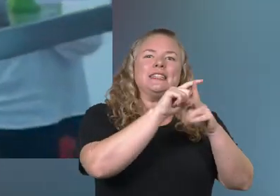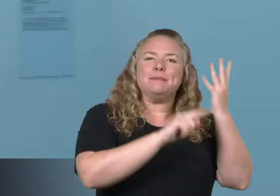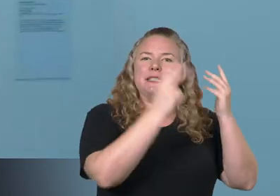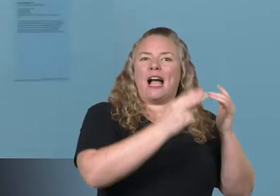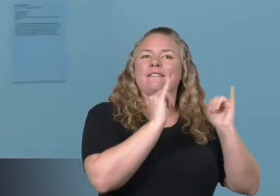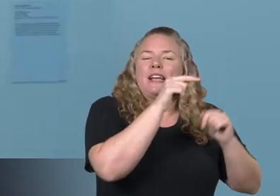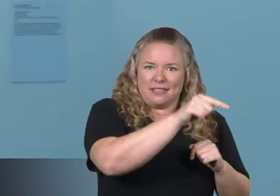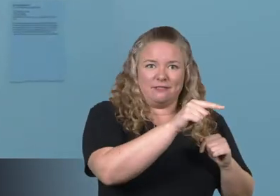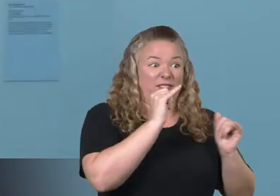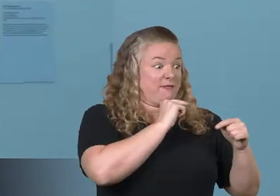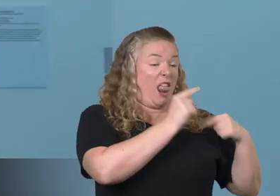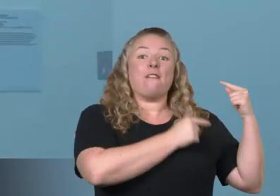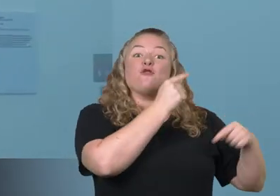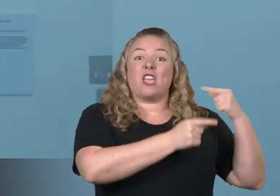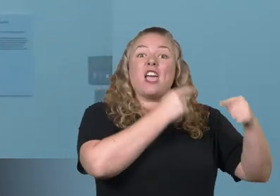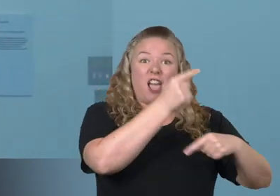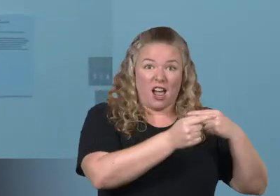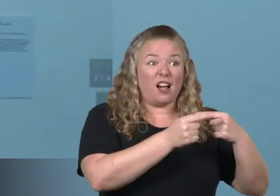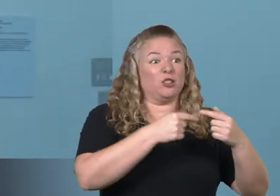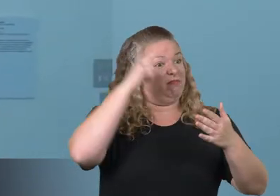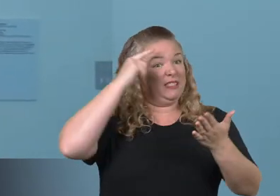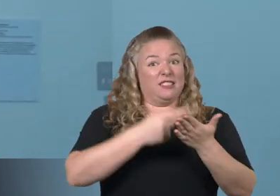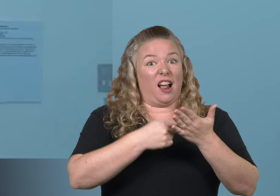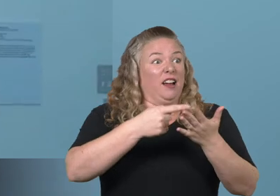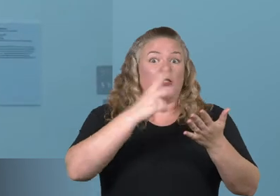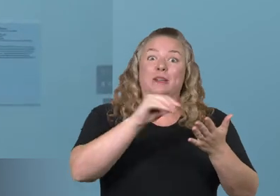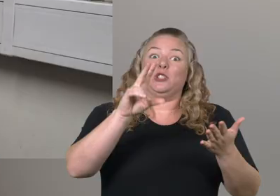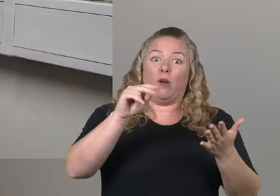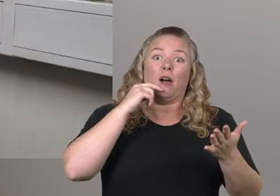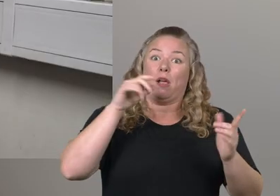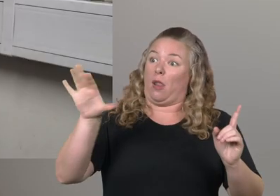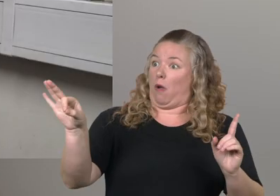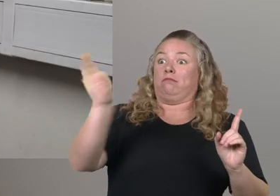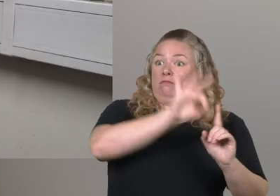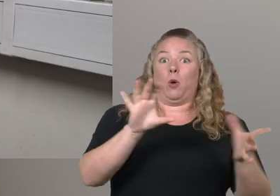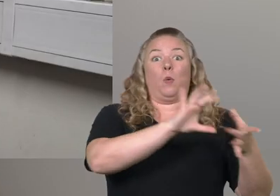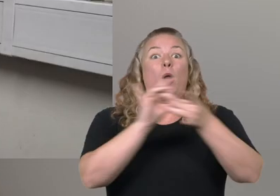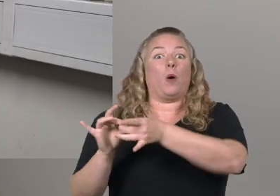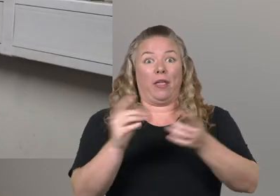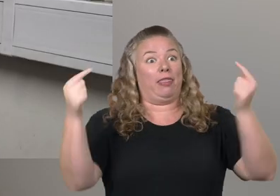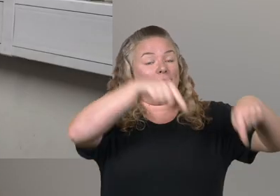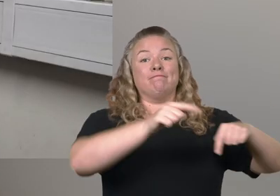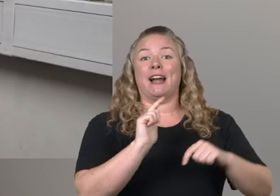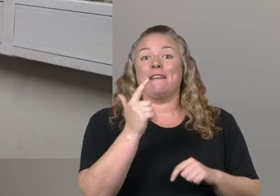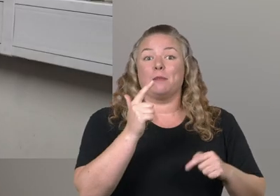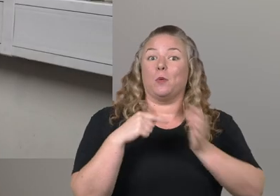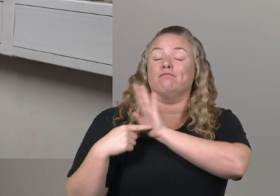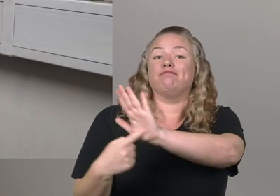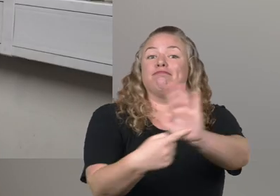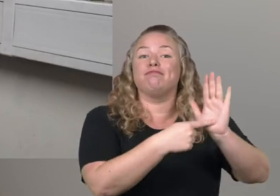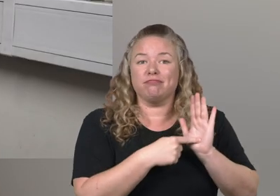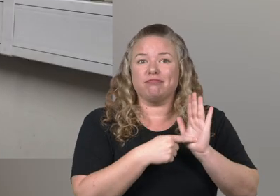Deaf and Disability Arts Festival. And they do a festival every year. And for this year, they worked with Ina